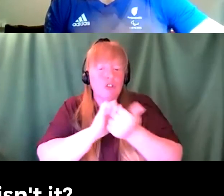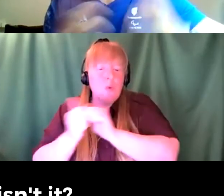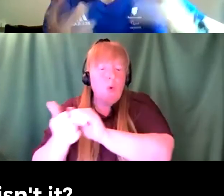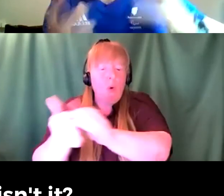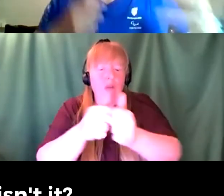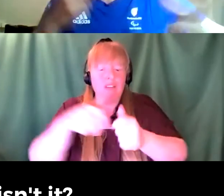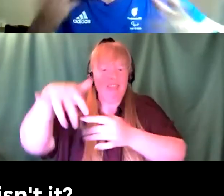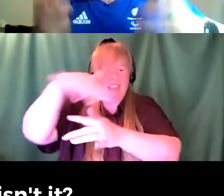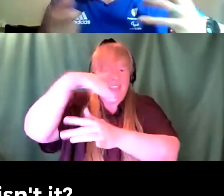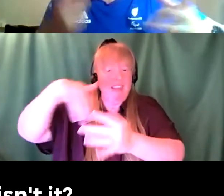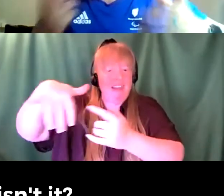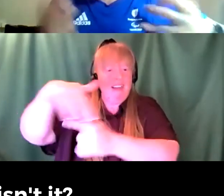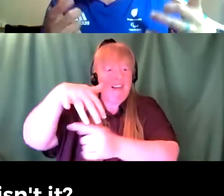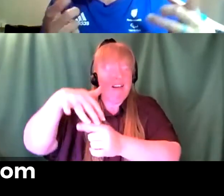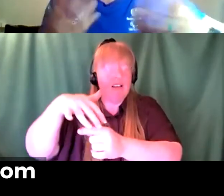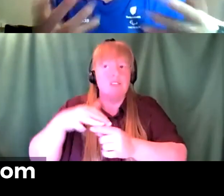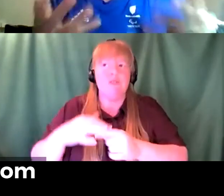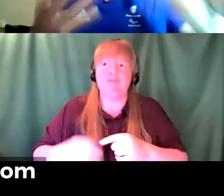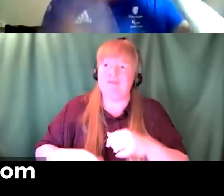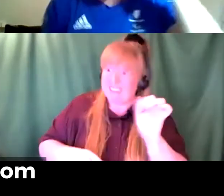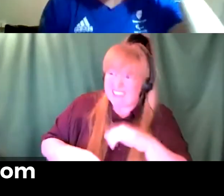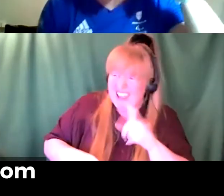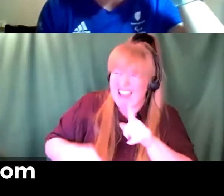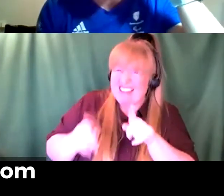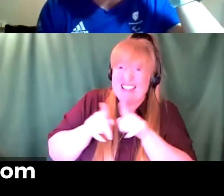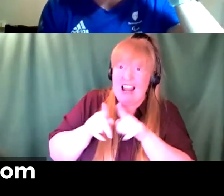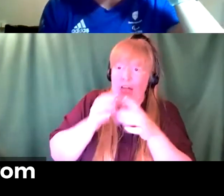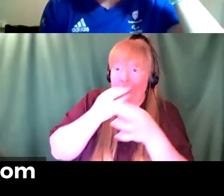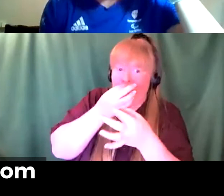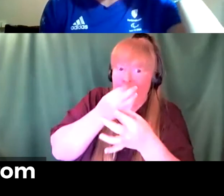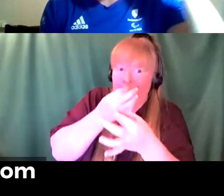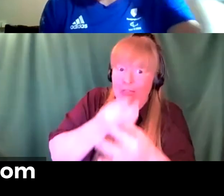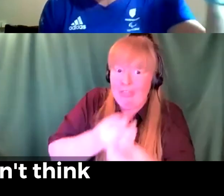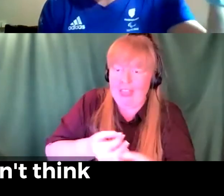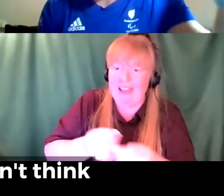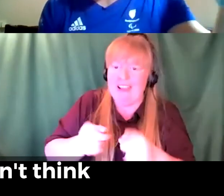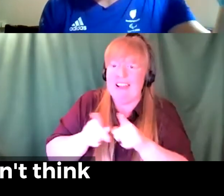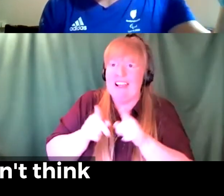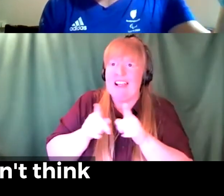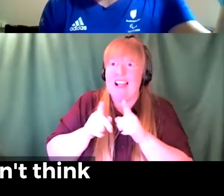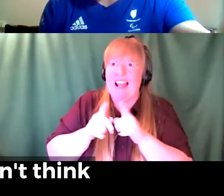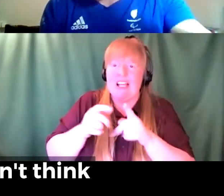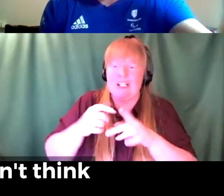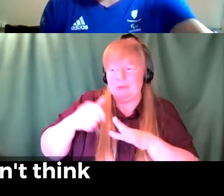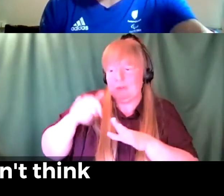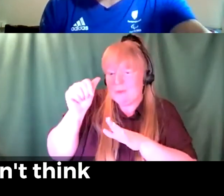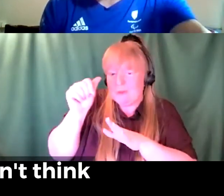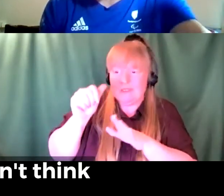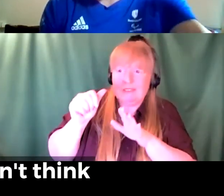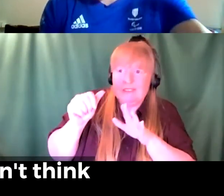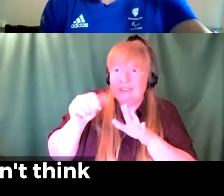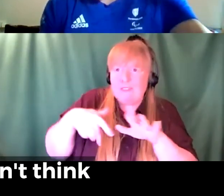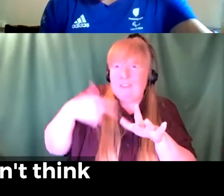involved. And then it's a bug, isn't it? I mean, from your sport, it's a bug, and once we get that